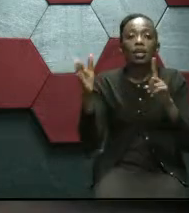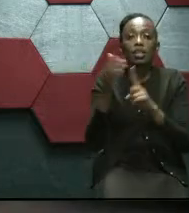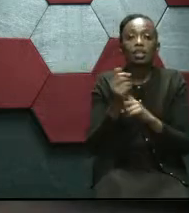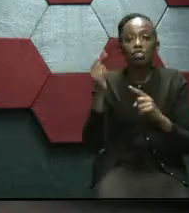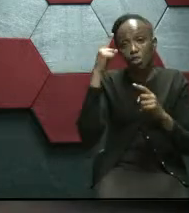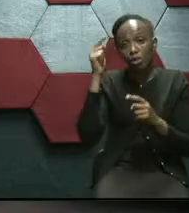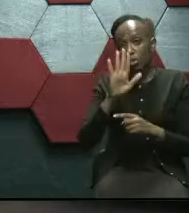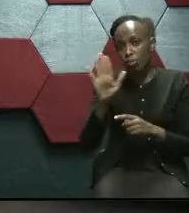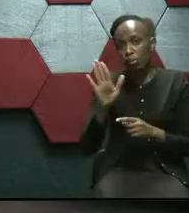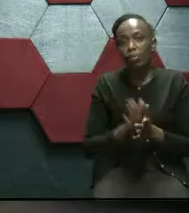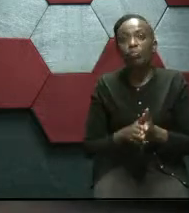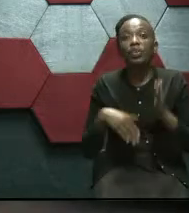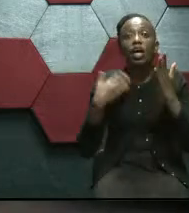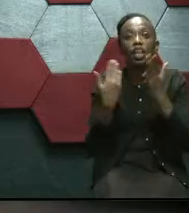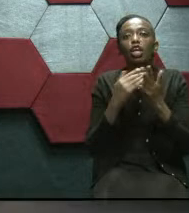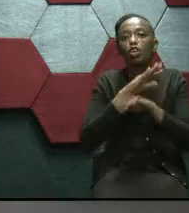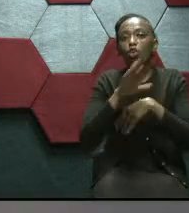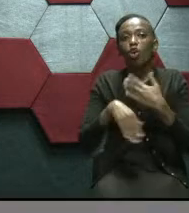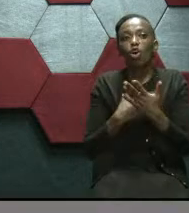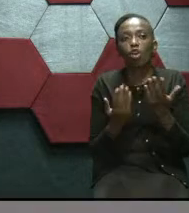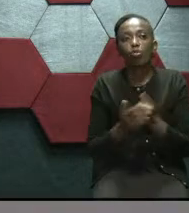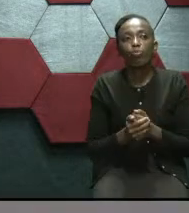your dreams. Thank you all.